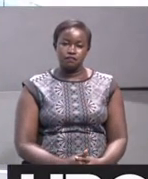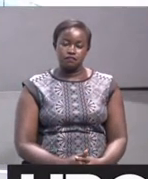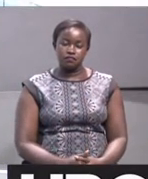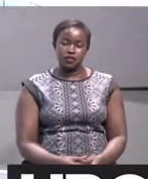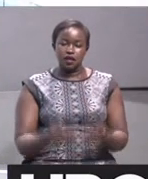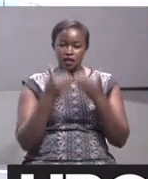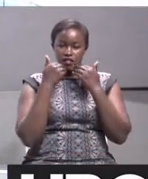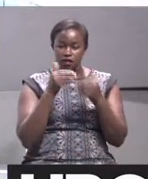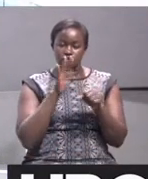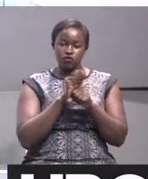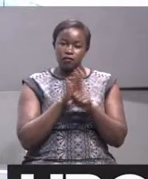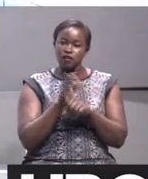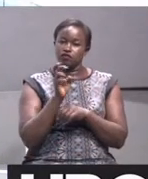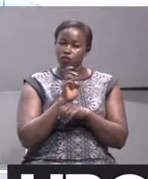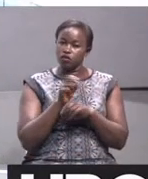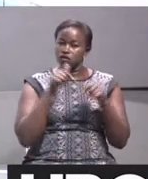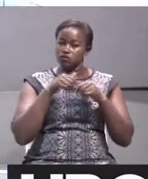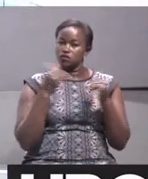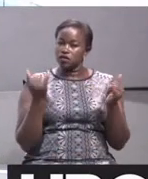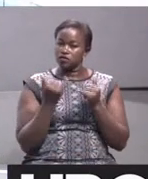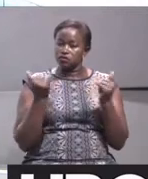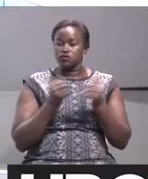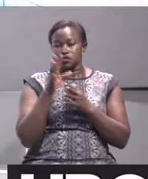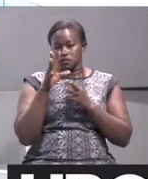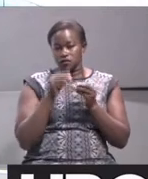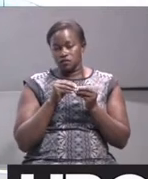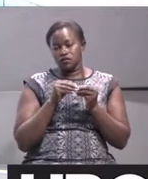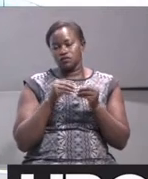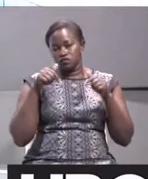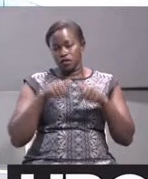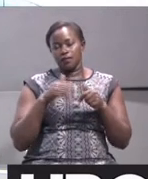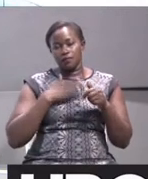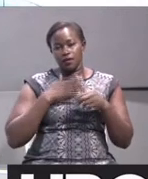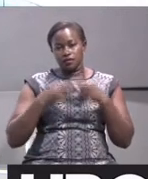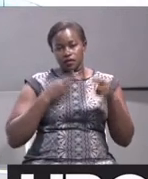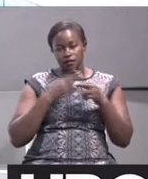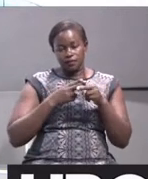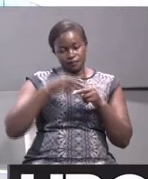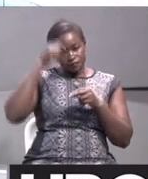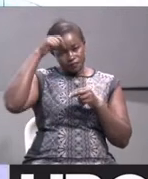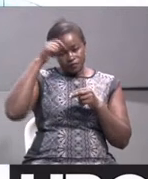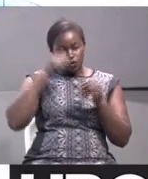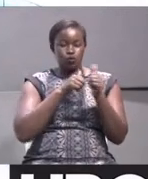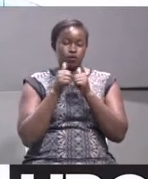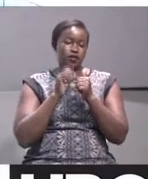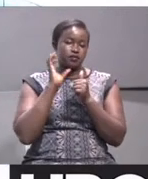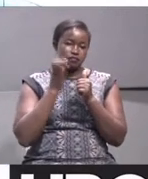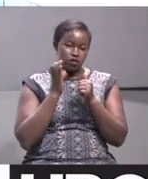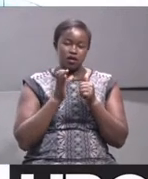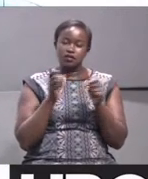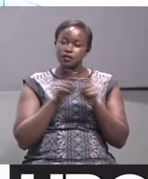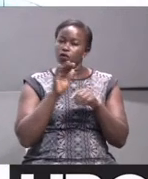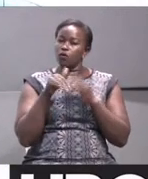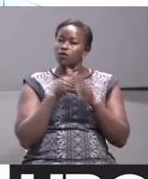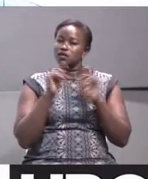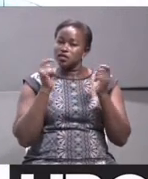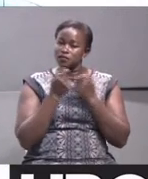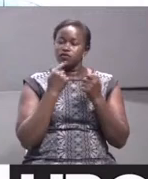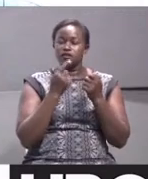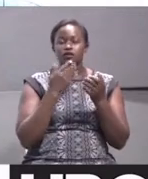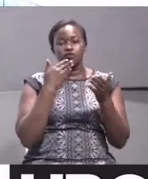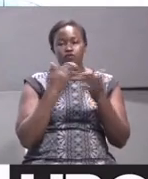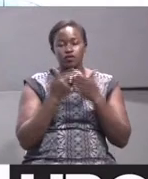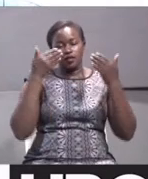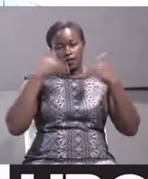Thank you so much for watching. That is all we had for you tonight. Micheal Jordan Lukomwa is my name, with Elizabeth Nakakun and the whole team. Wish you the best